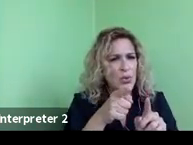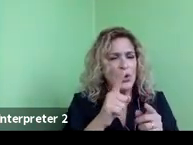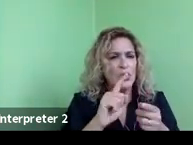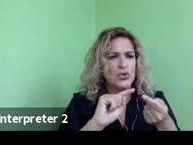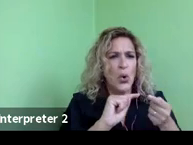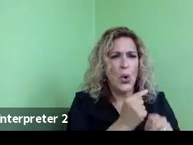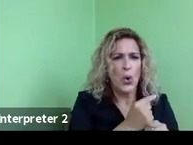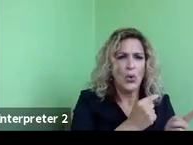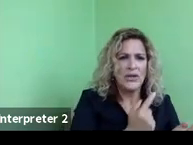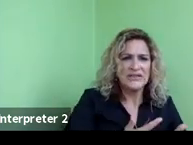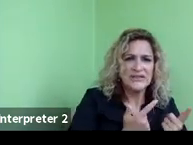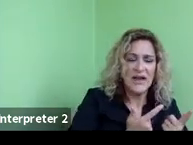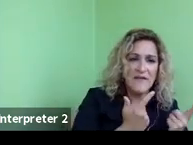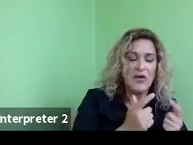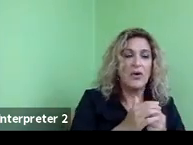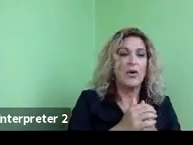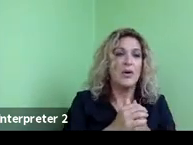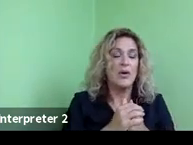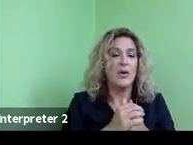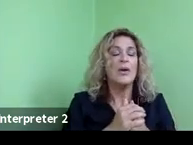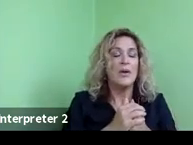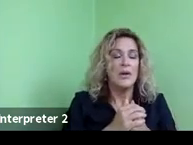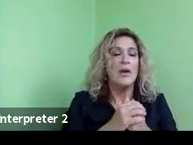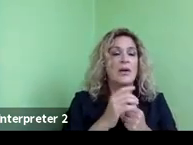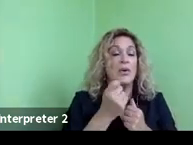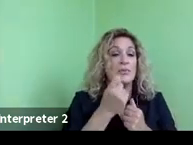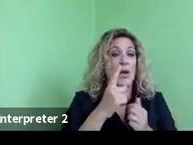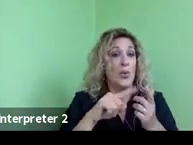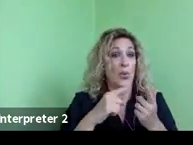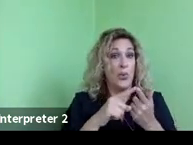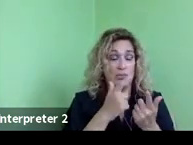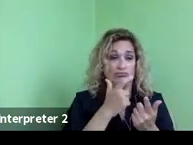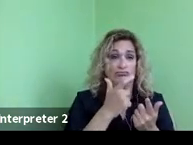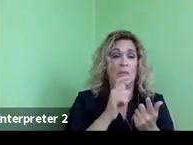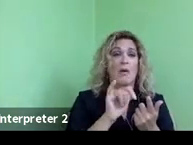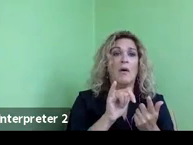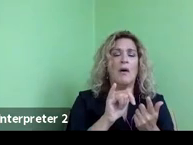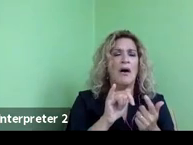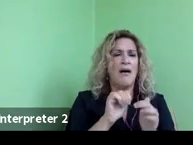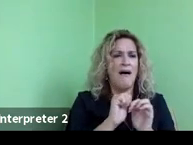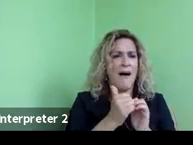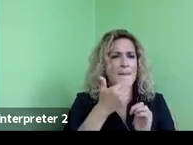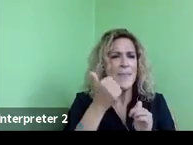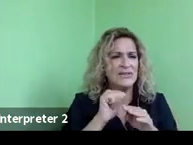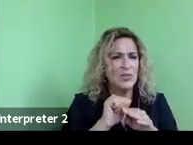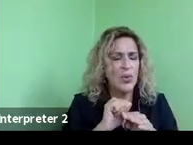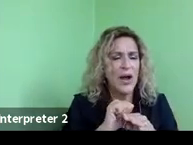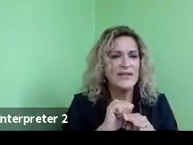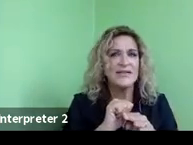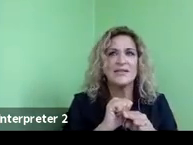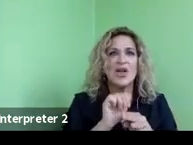Information on notes could really impact a survivor down the line. So as you're looking at kind of the practices of